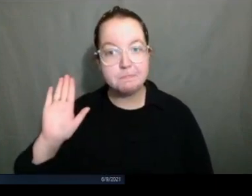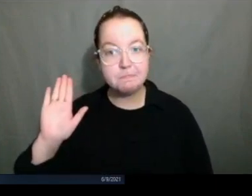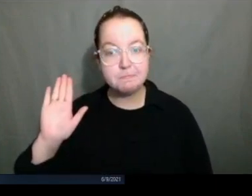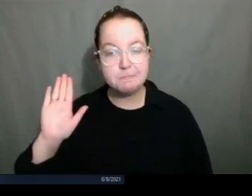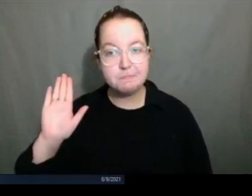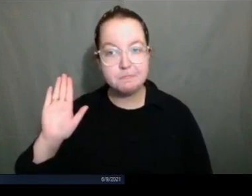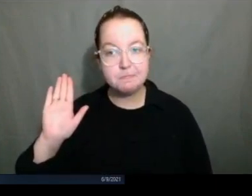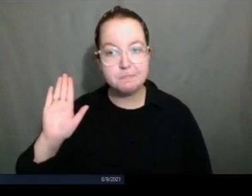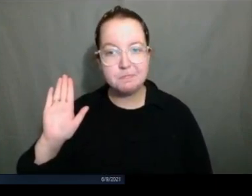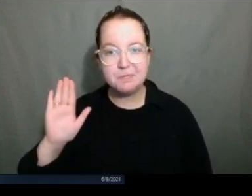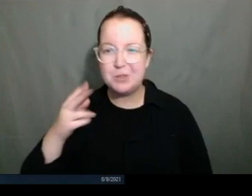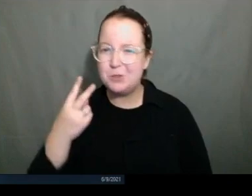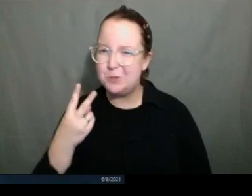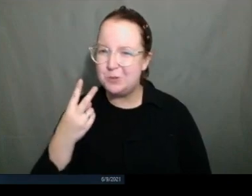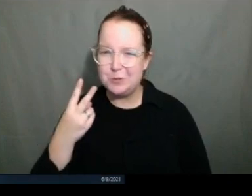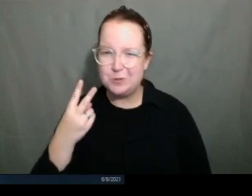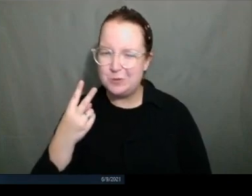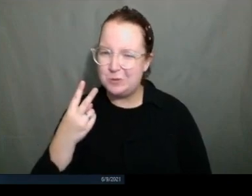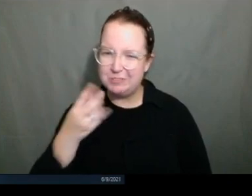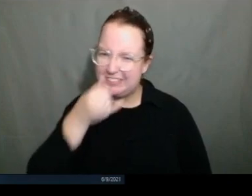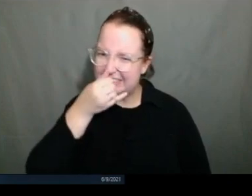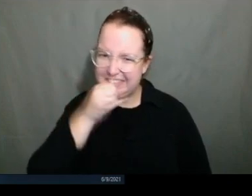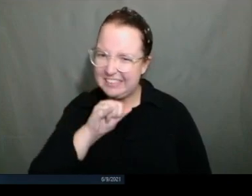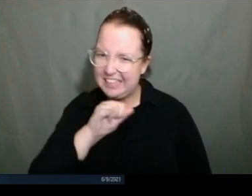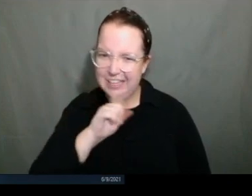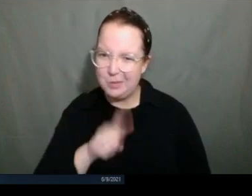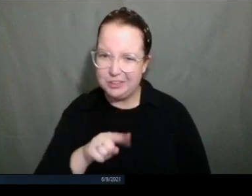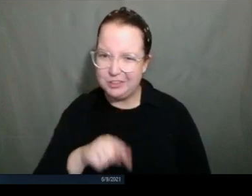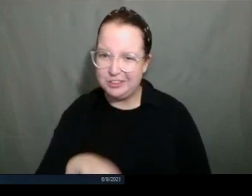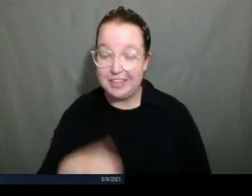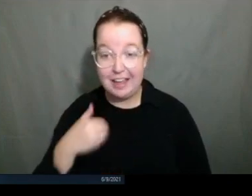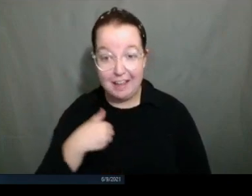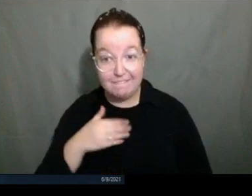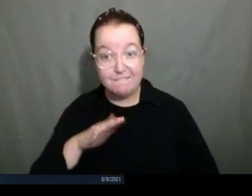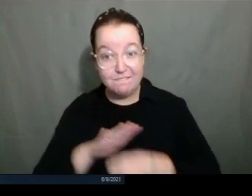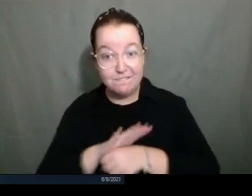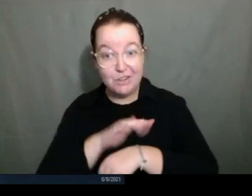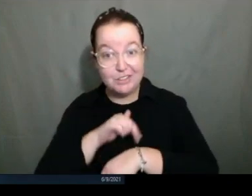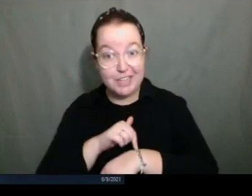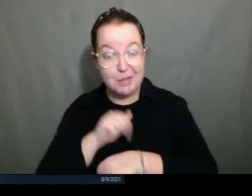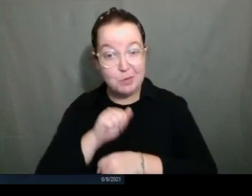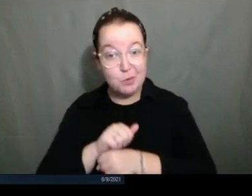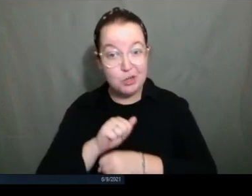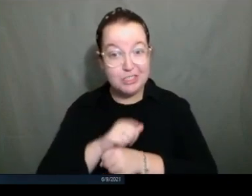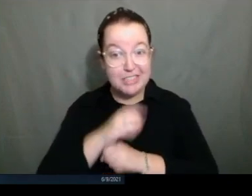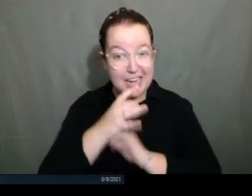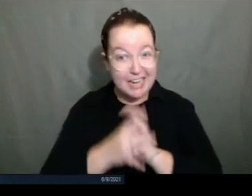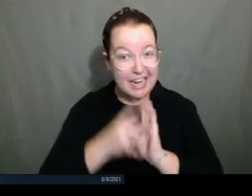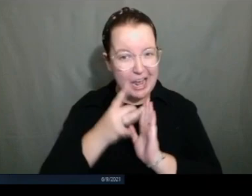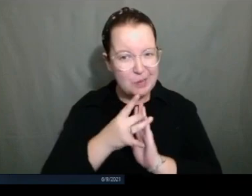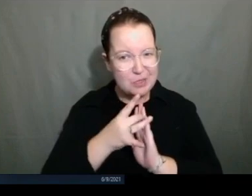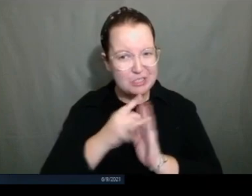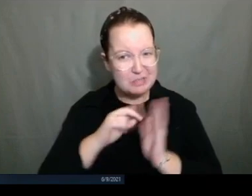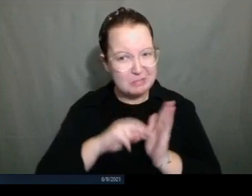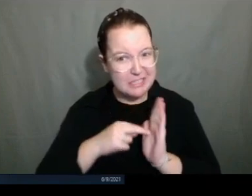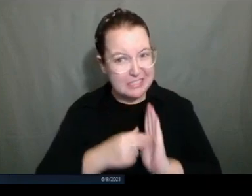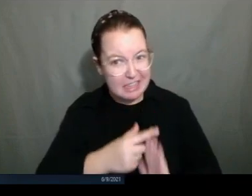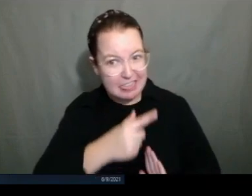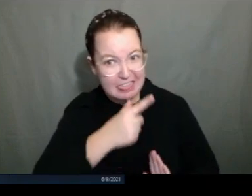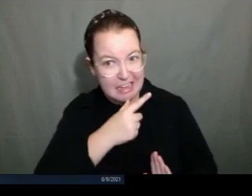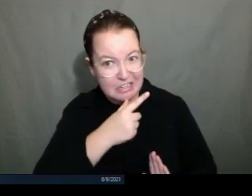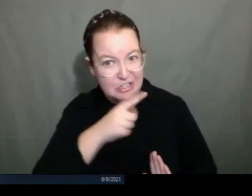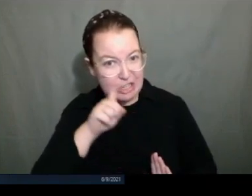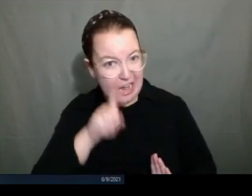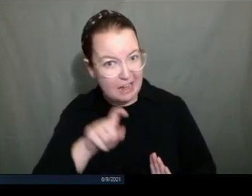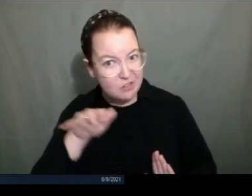2 stupid questions. I have a full-time employee who works 8 hours, so he's entitled to a lunch. Will he have to